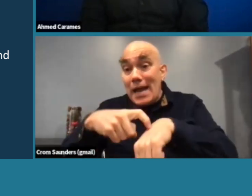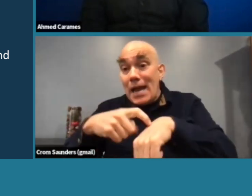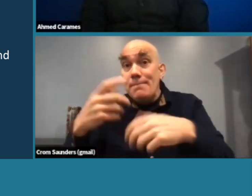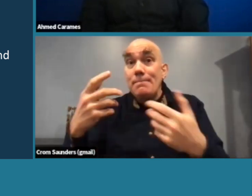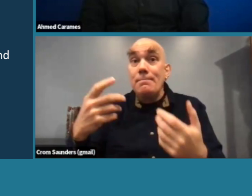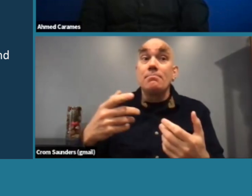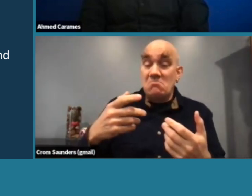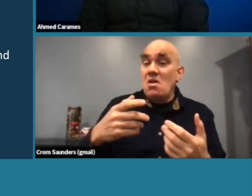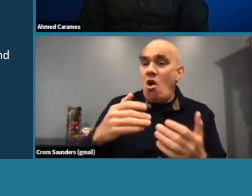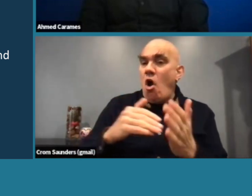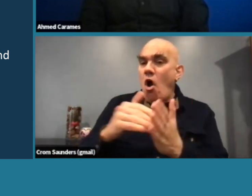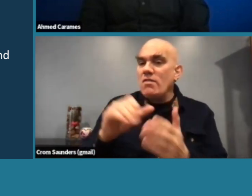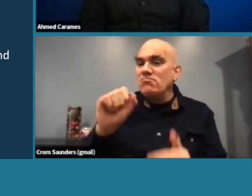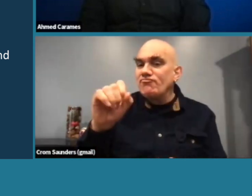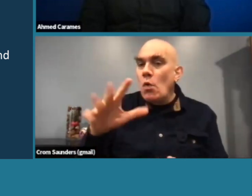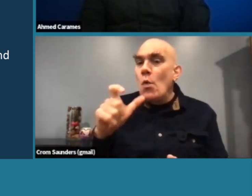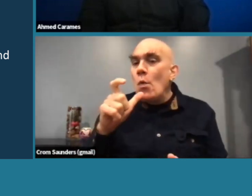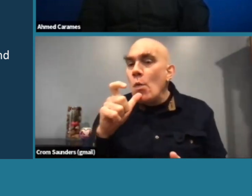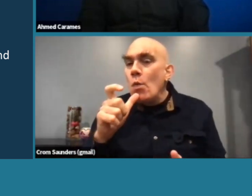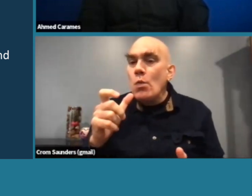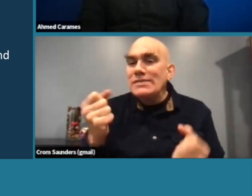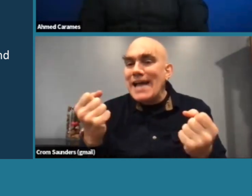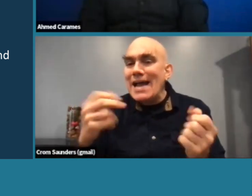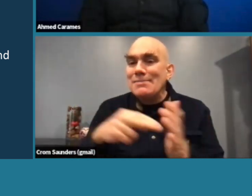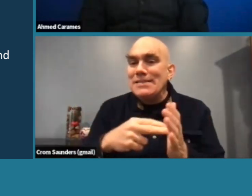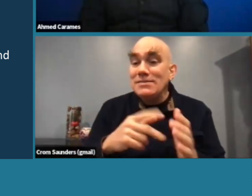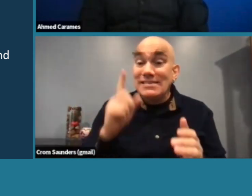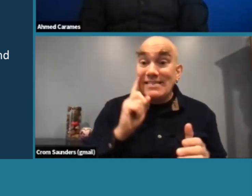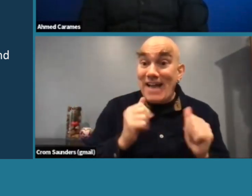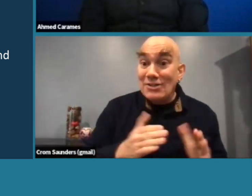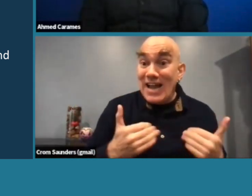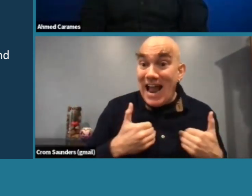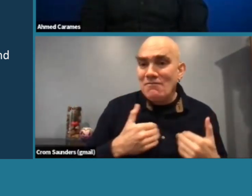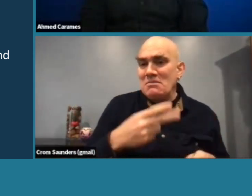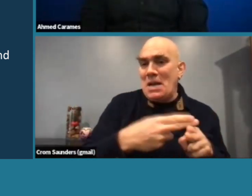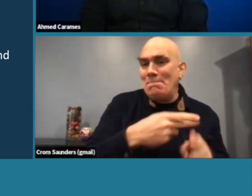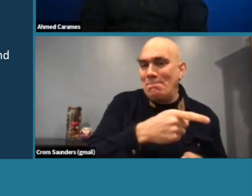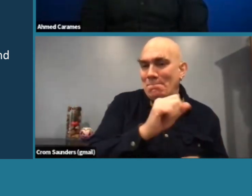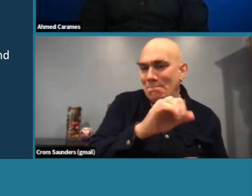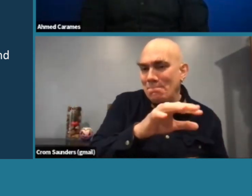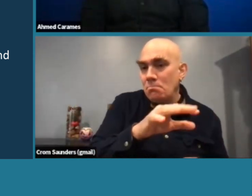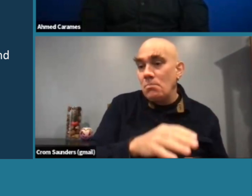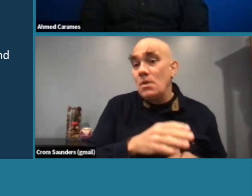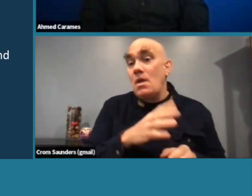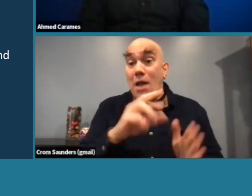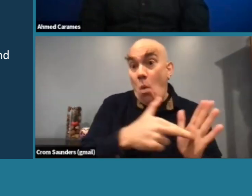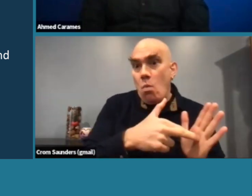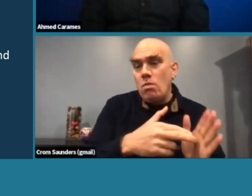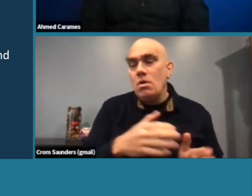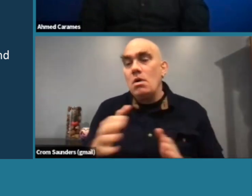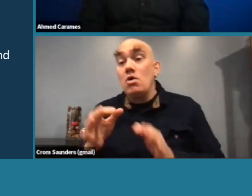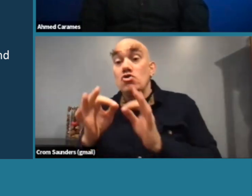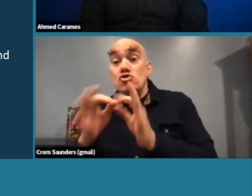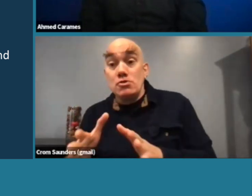a video with maybe dates and times, or maybe some other common information signed in that